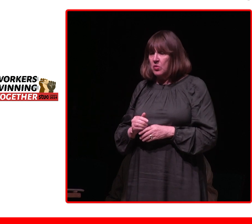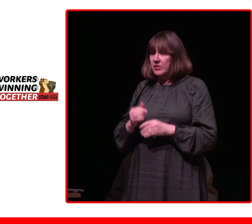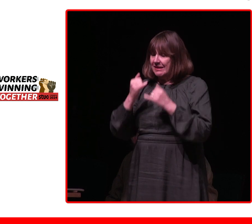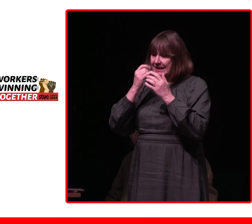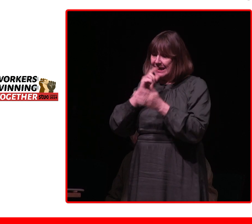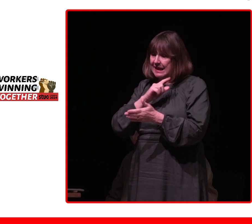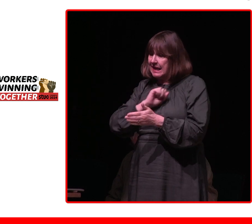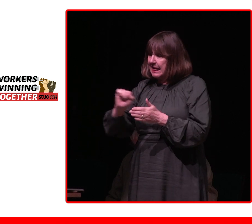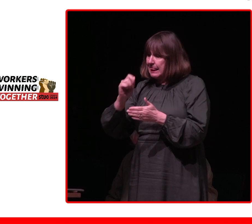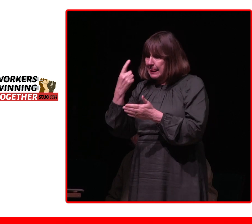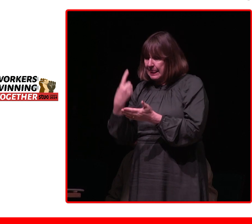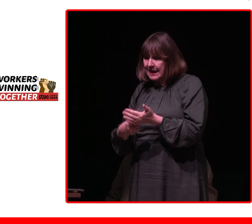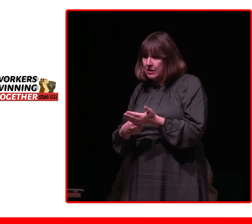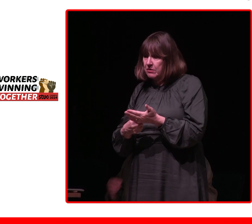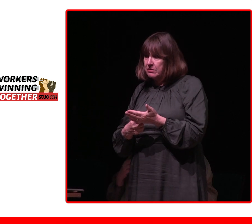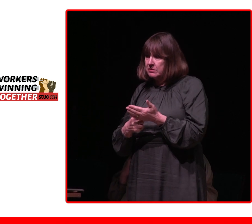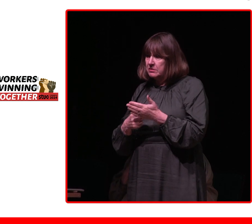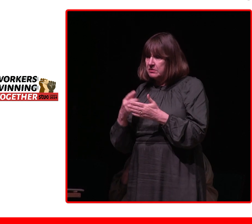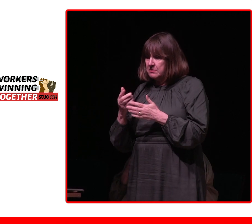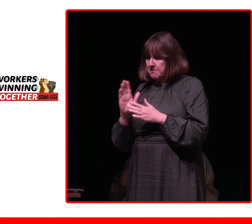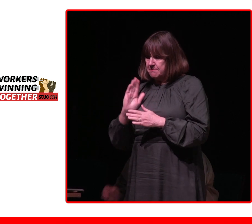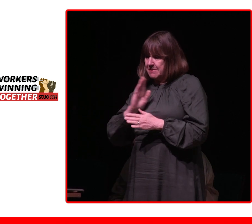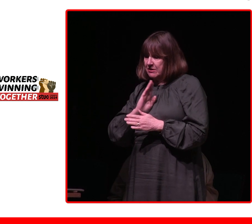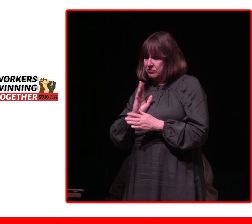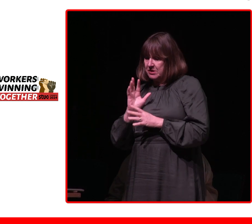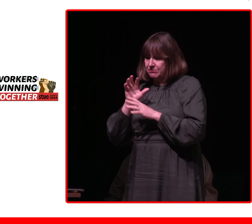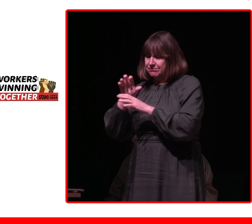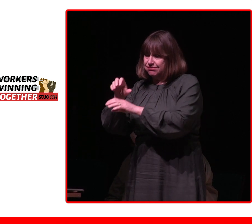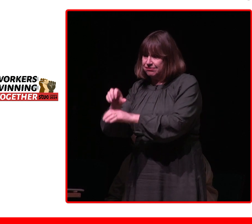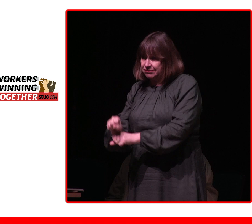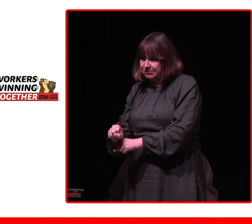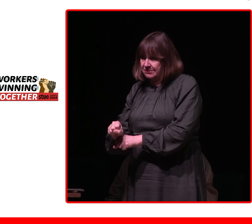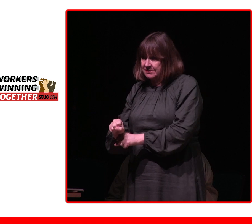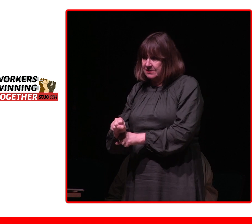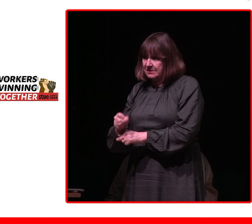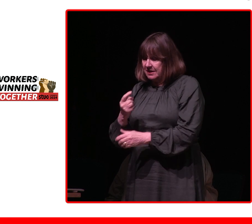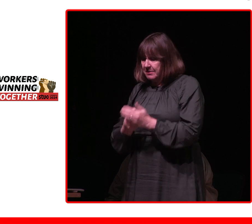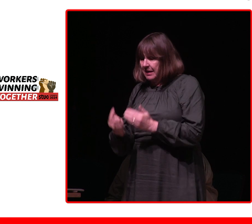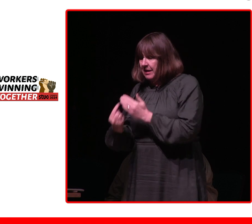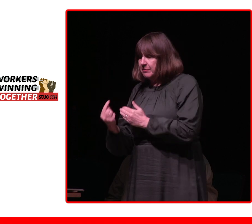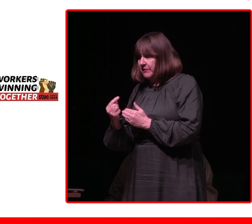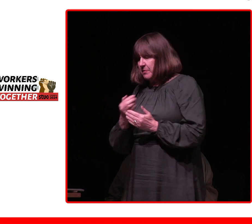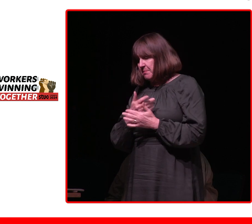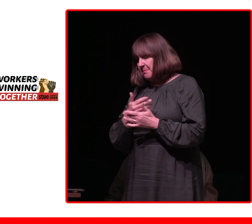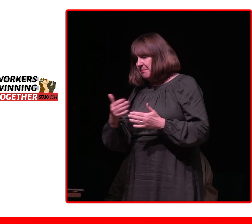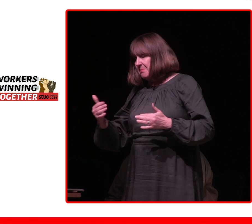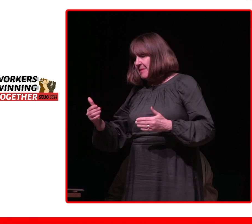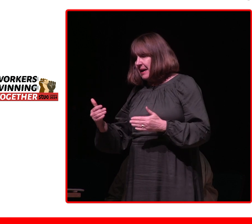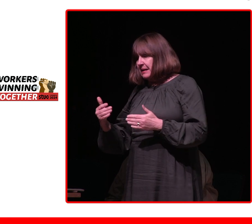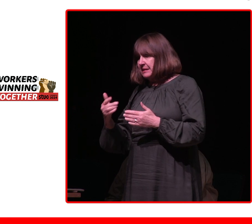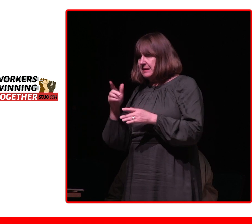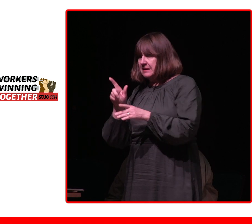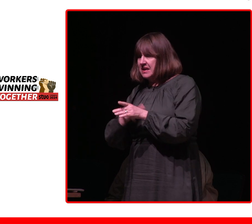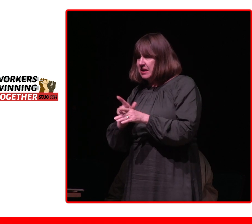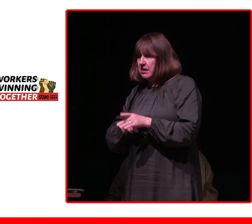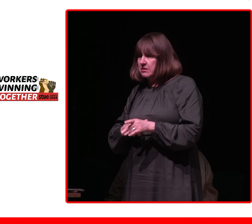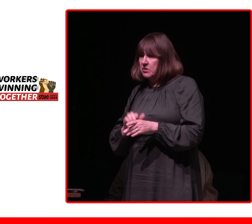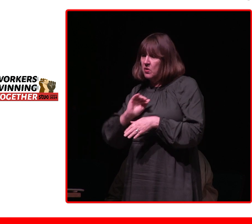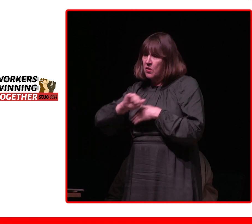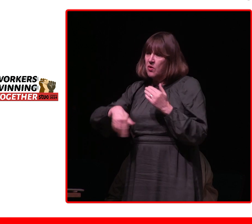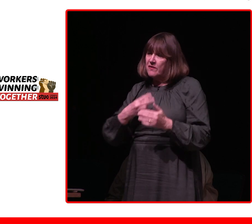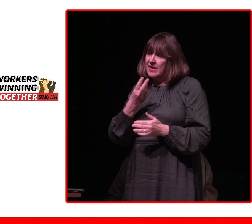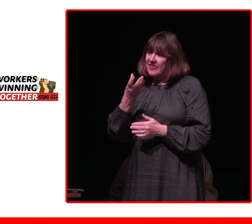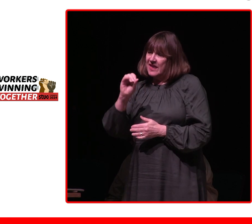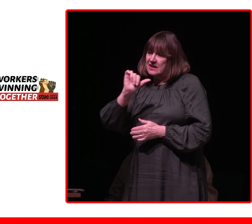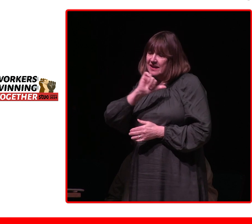of Palestine has led to numerous human rights abuses over many decades, with over 33,000 Palestinians killed